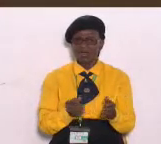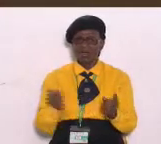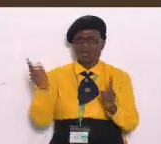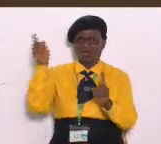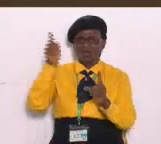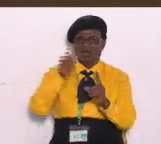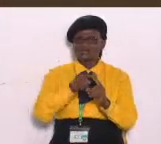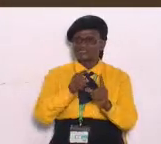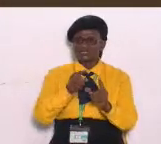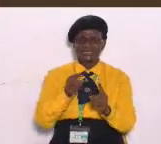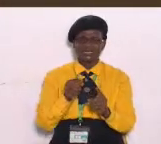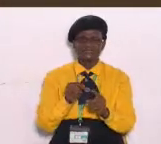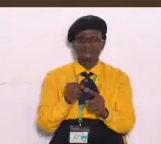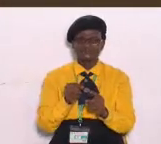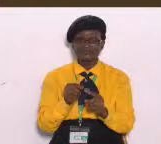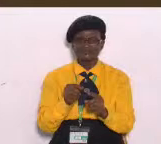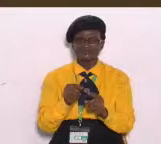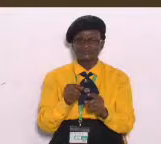until